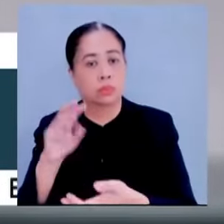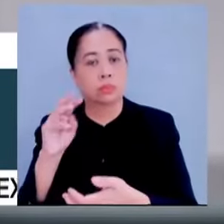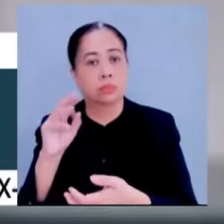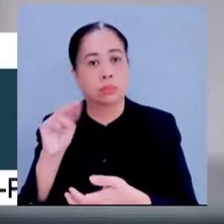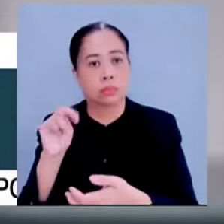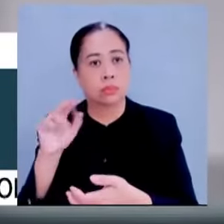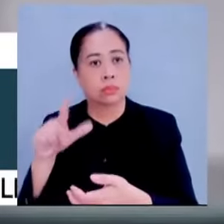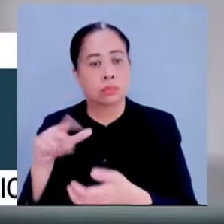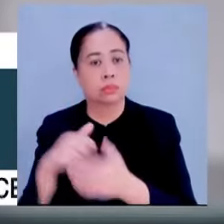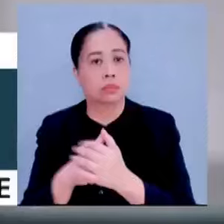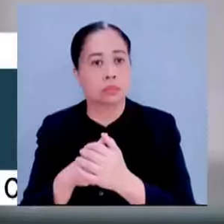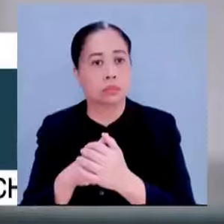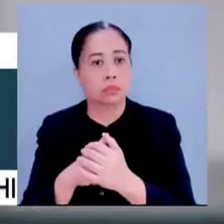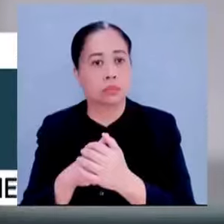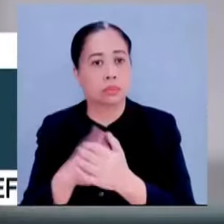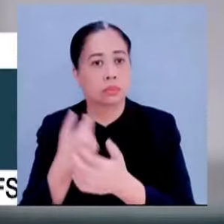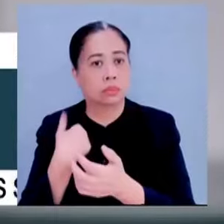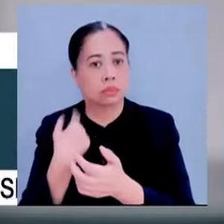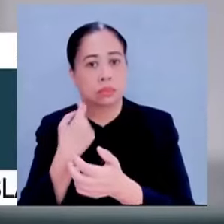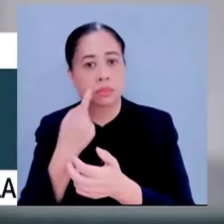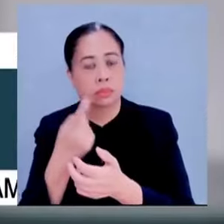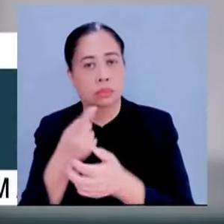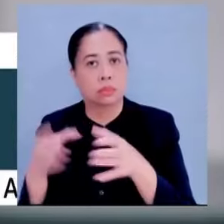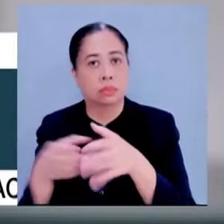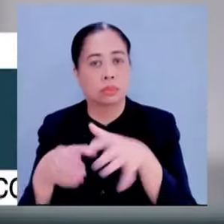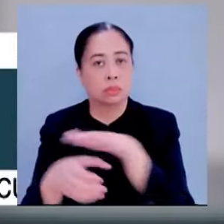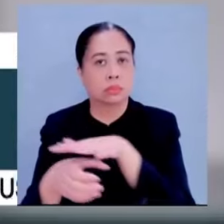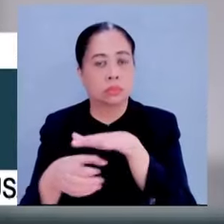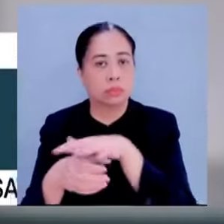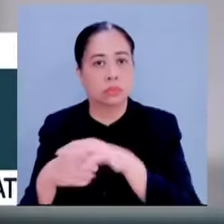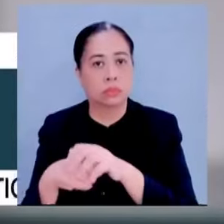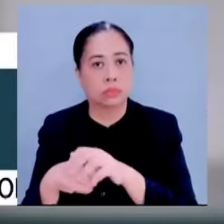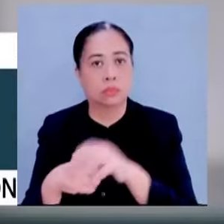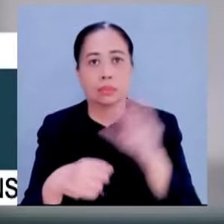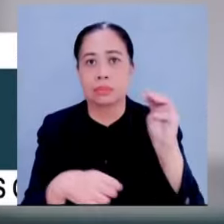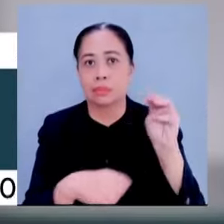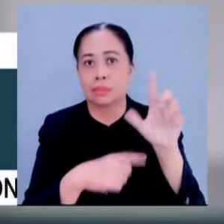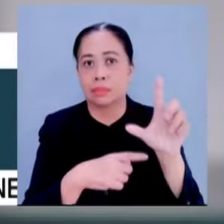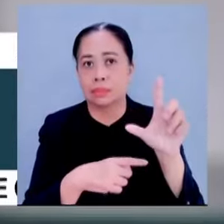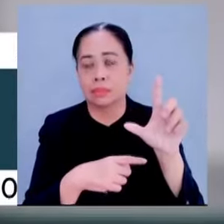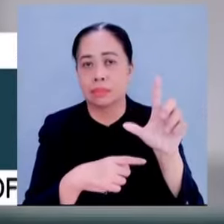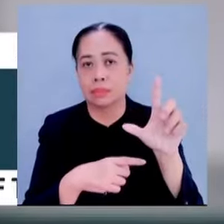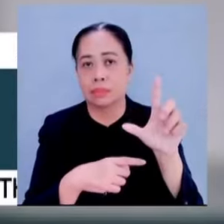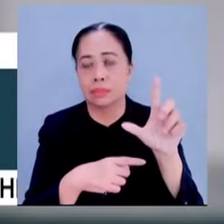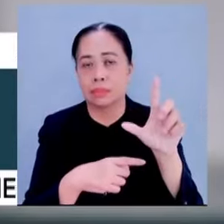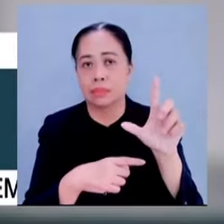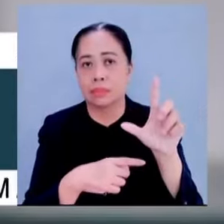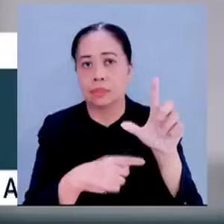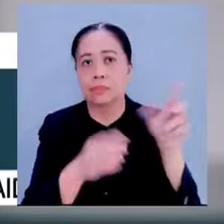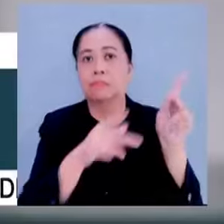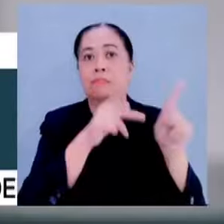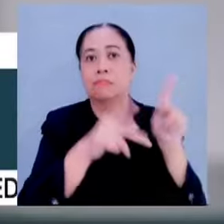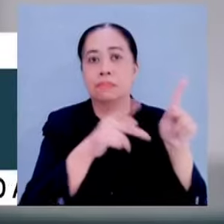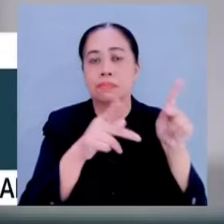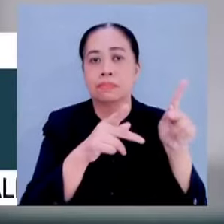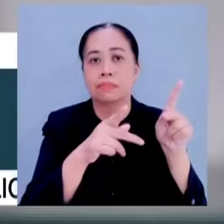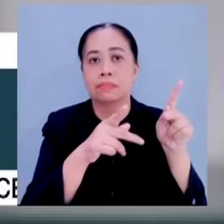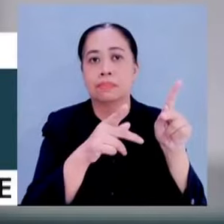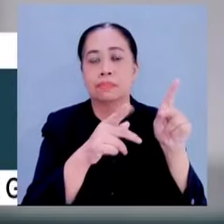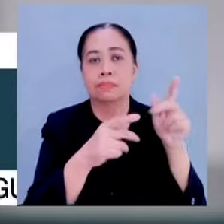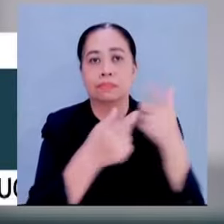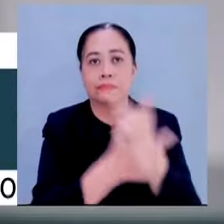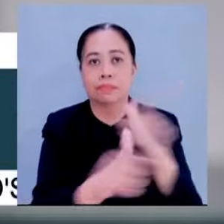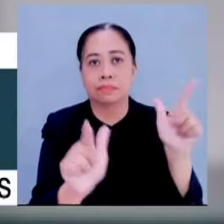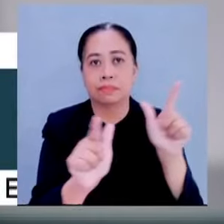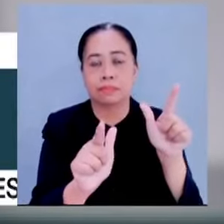is the sectoral wing. And ML is a people's party list.